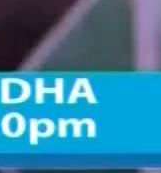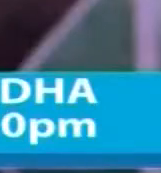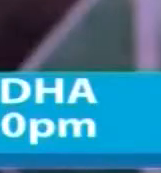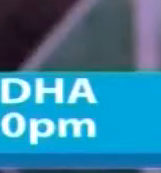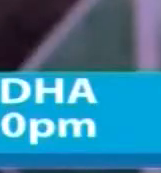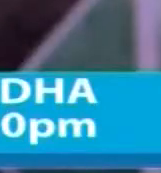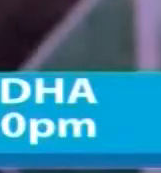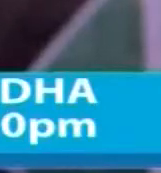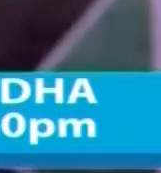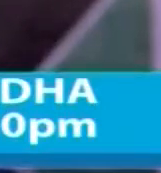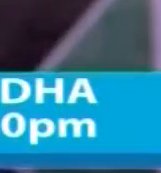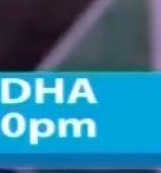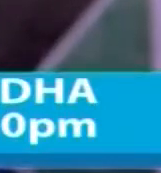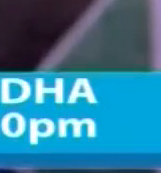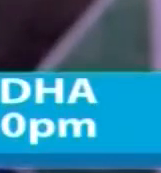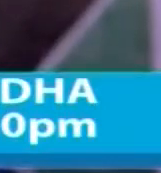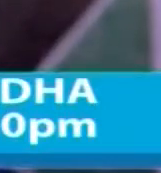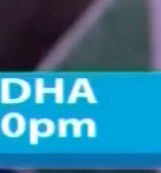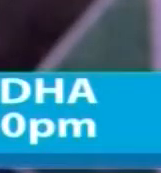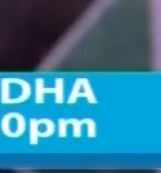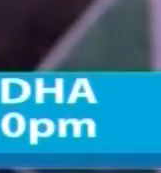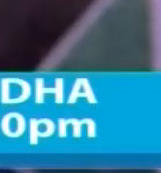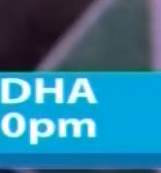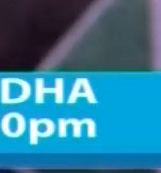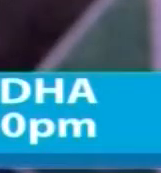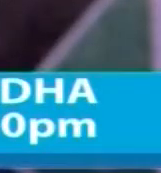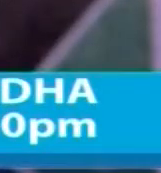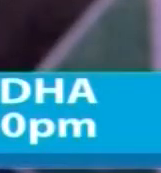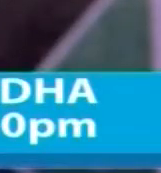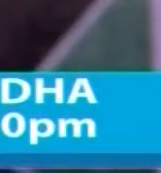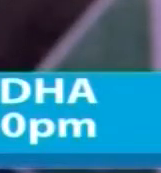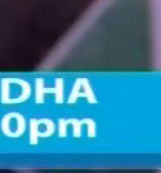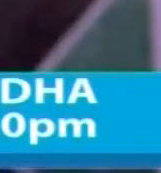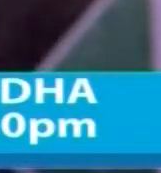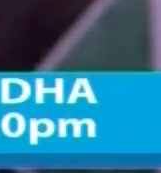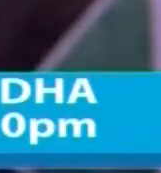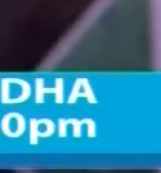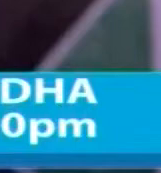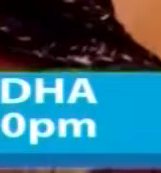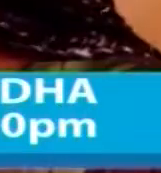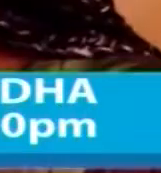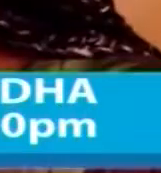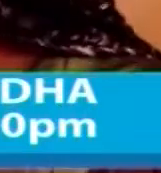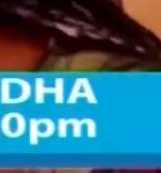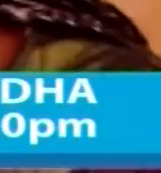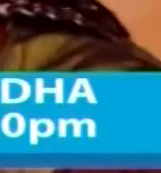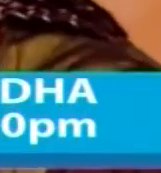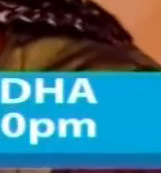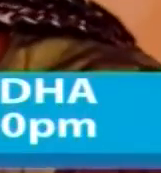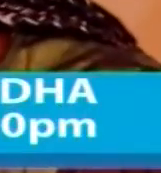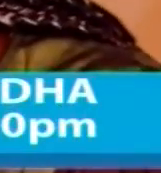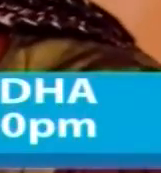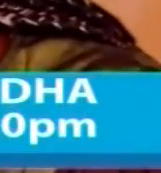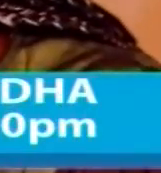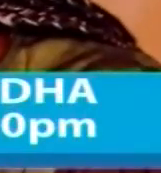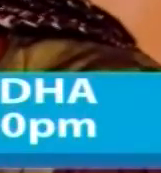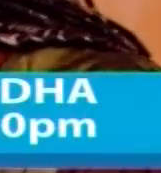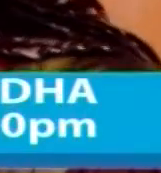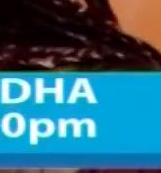majini, mara nafuata hotelini, yani sielewi. Nipeleke nyumbani. Ofisi iko